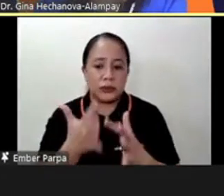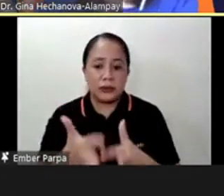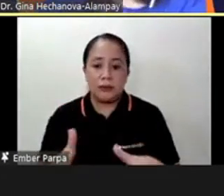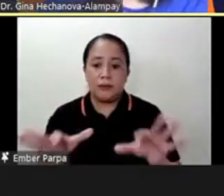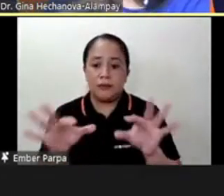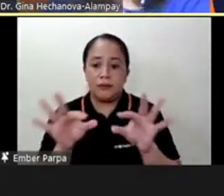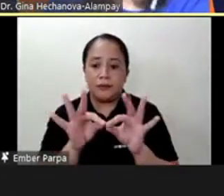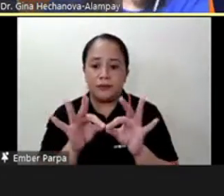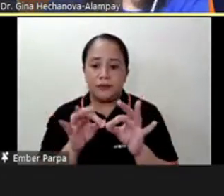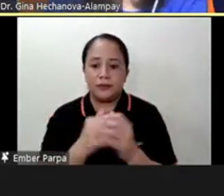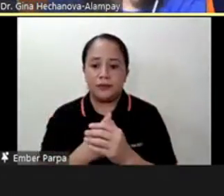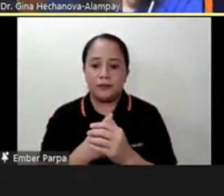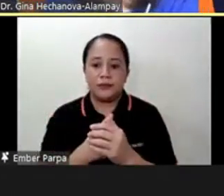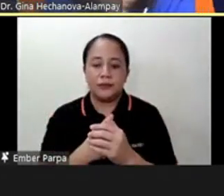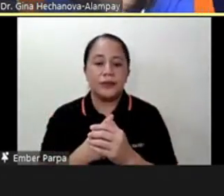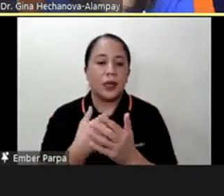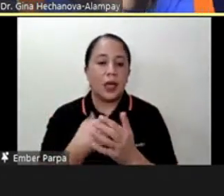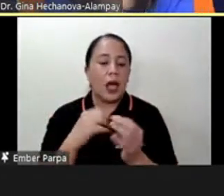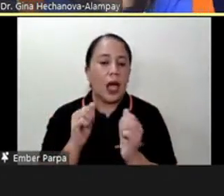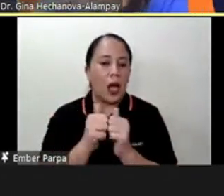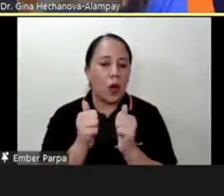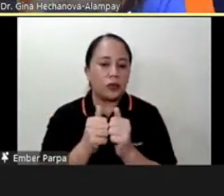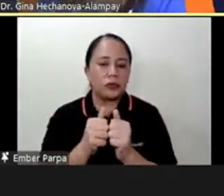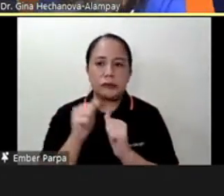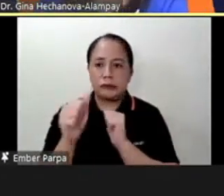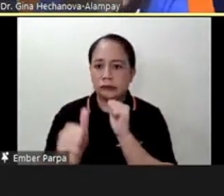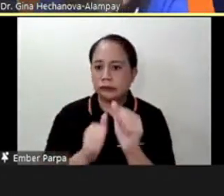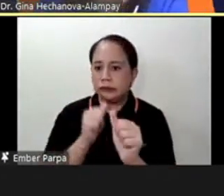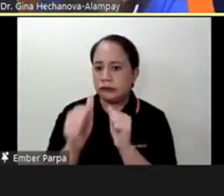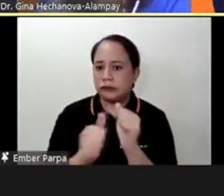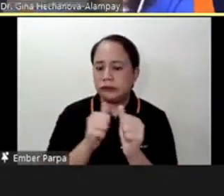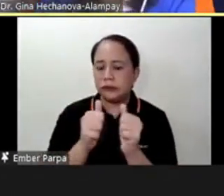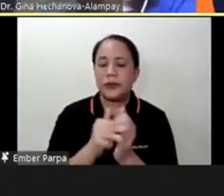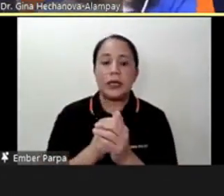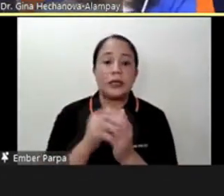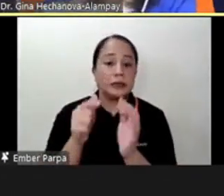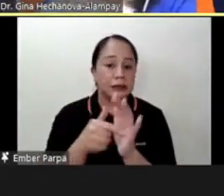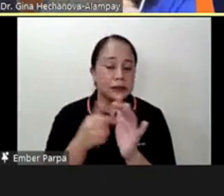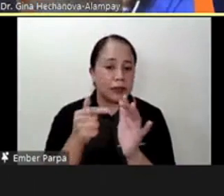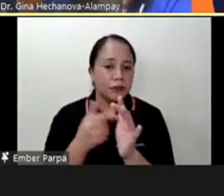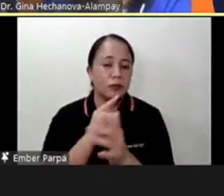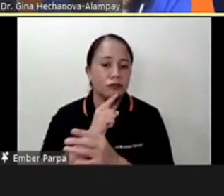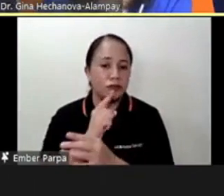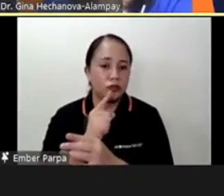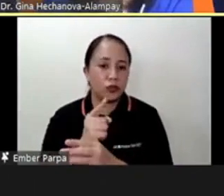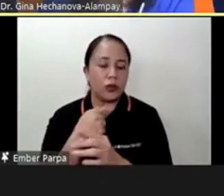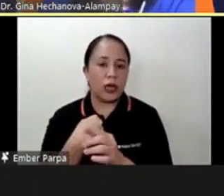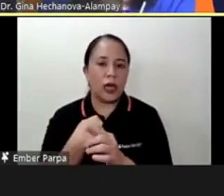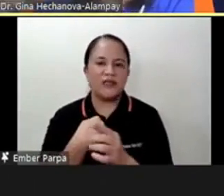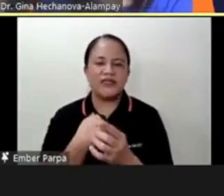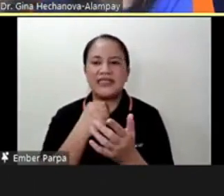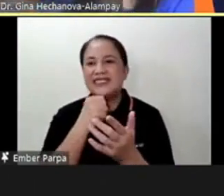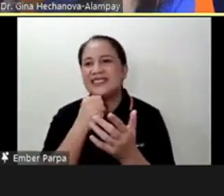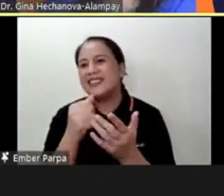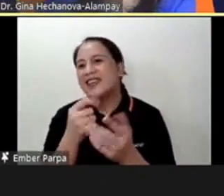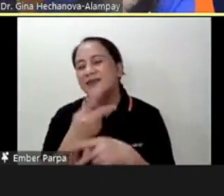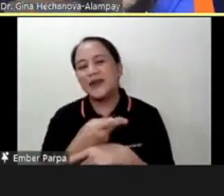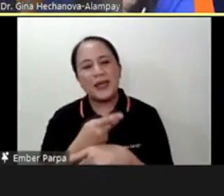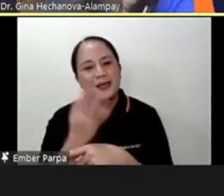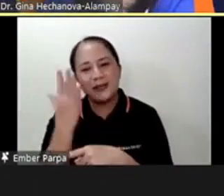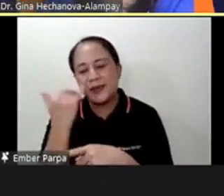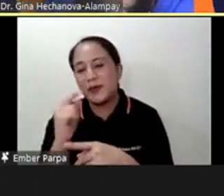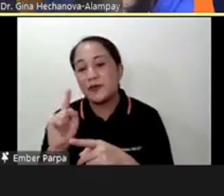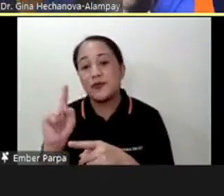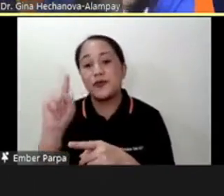di ba? Kanina nakita nyo how denial sometimes is actually counterproductive. Because the first step to